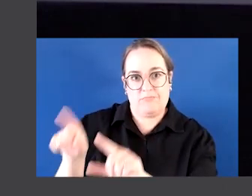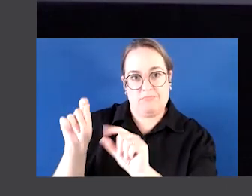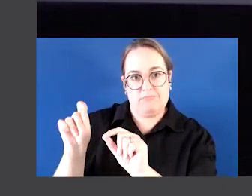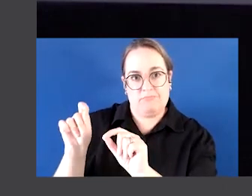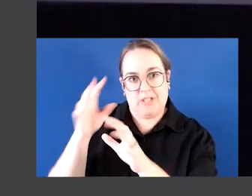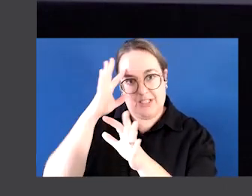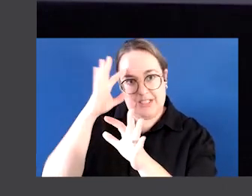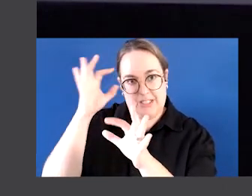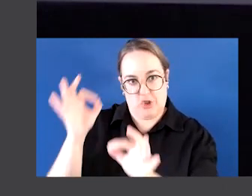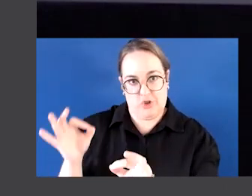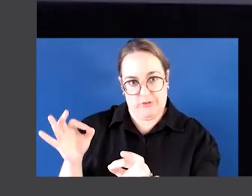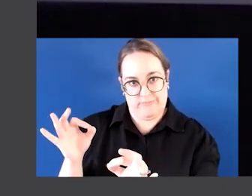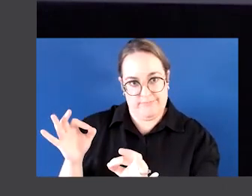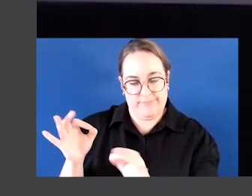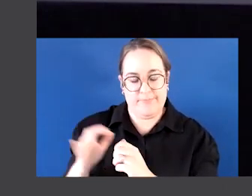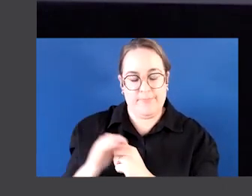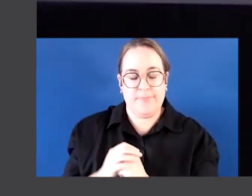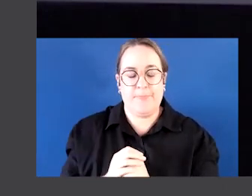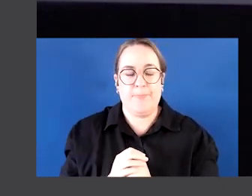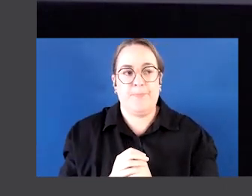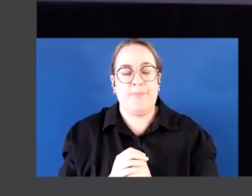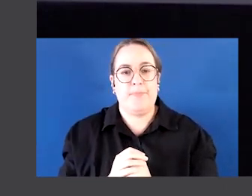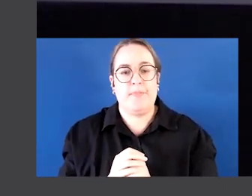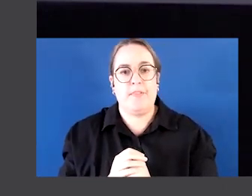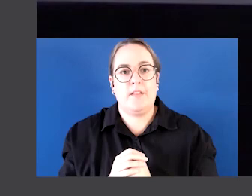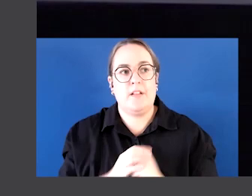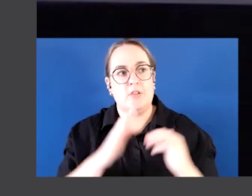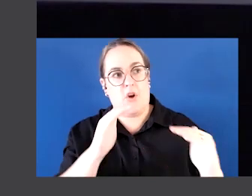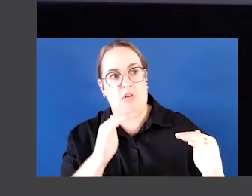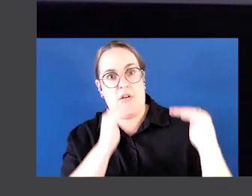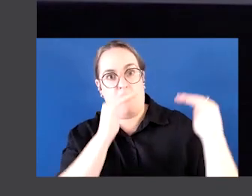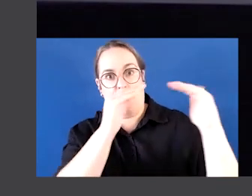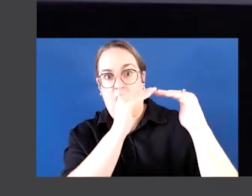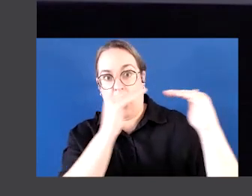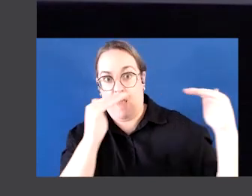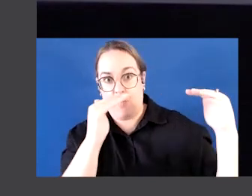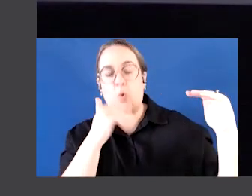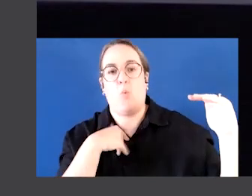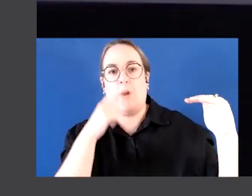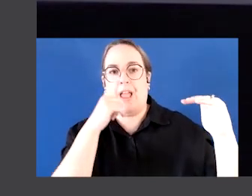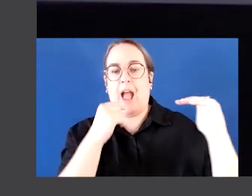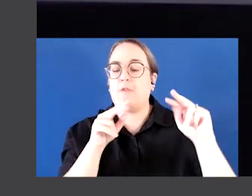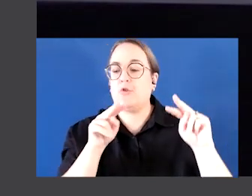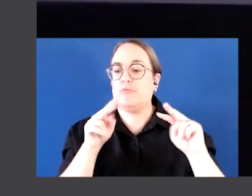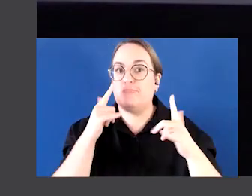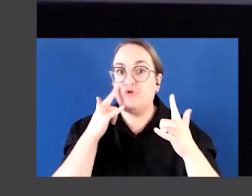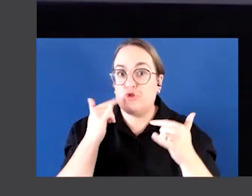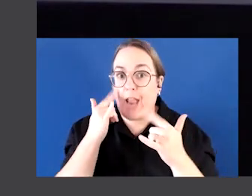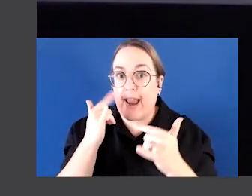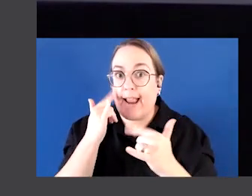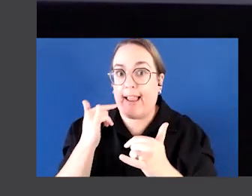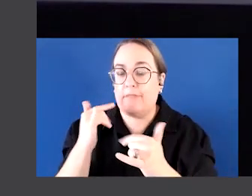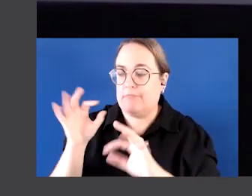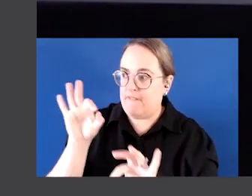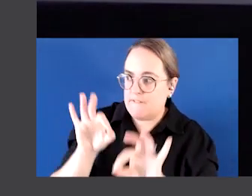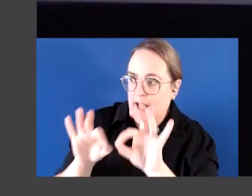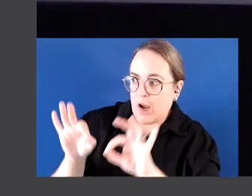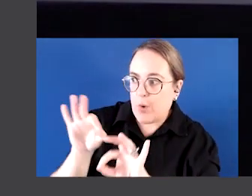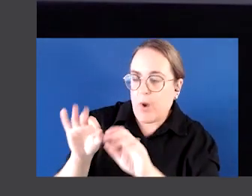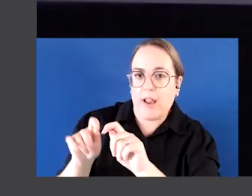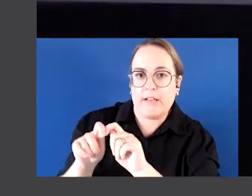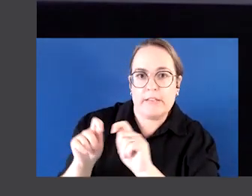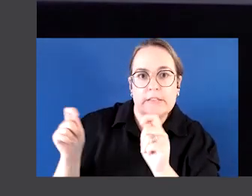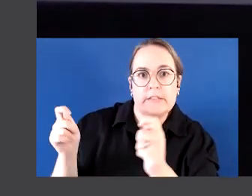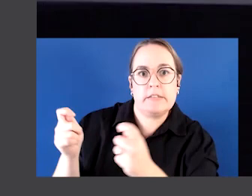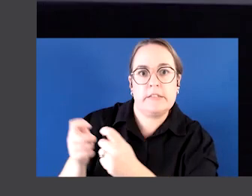processes that we go through. So at a high level, that involves multiple levels of oversight in relation to decisions that are being made. So